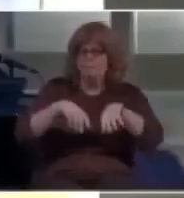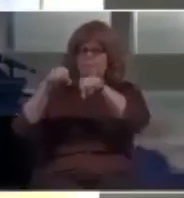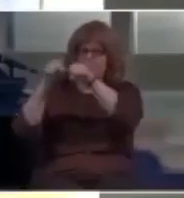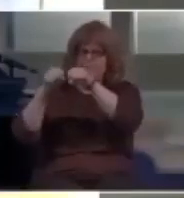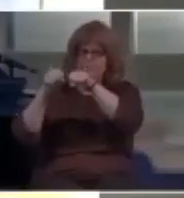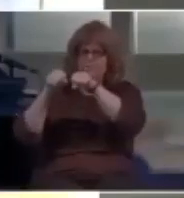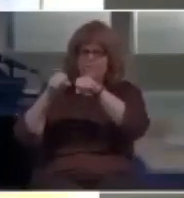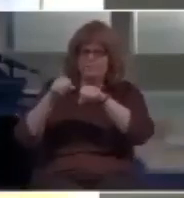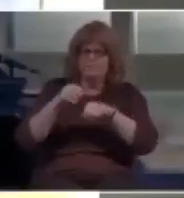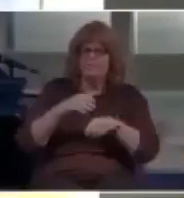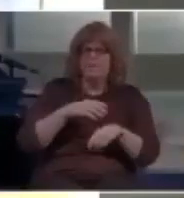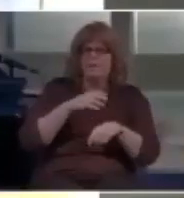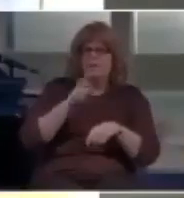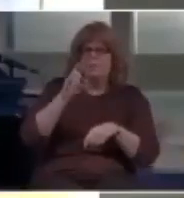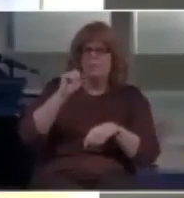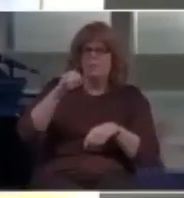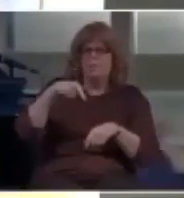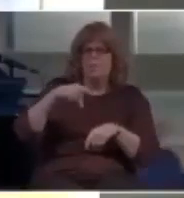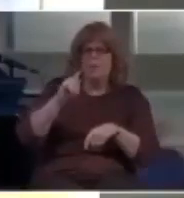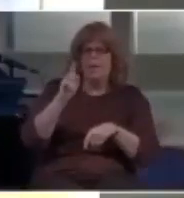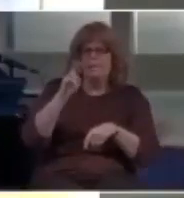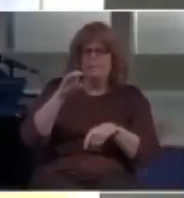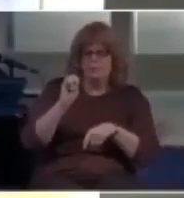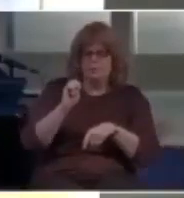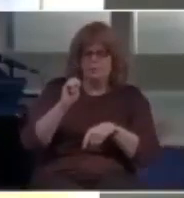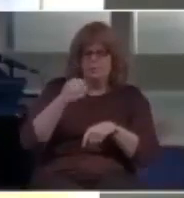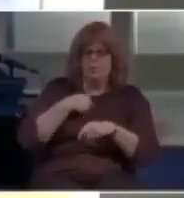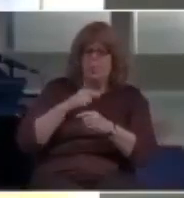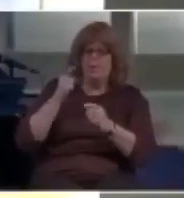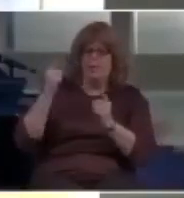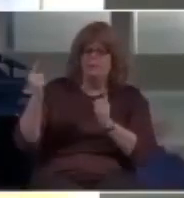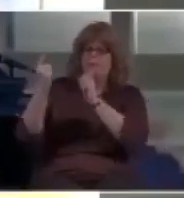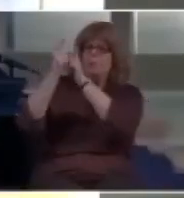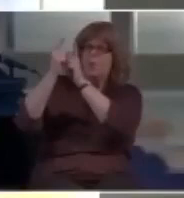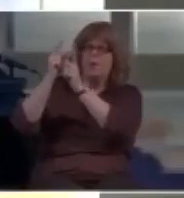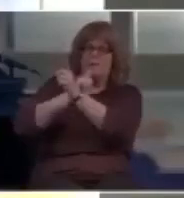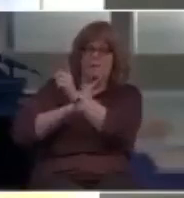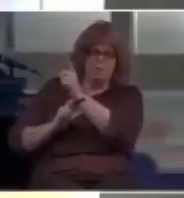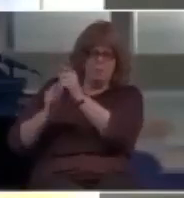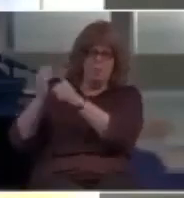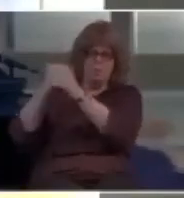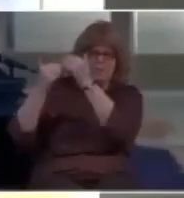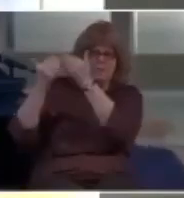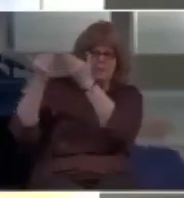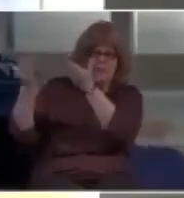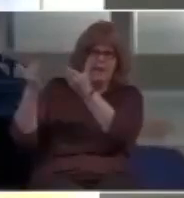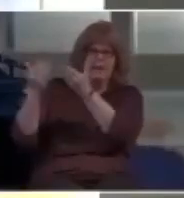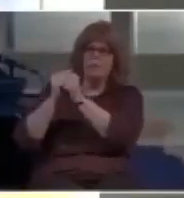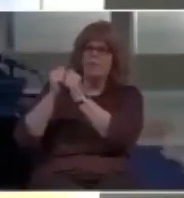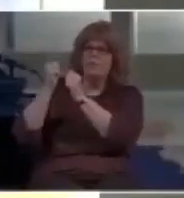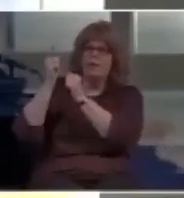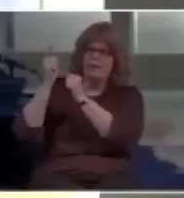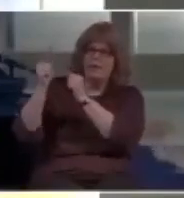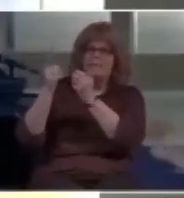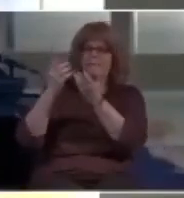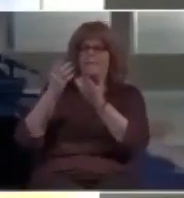we call the rapture, where we join the Lord in the air, and we get to be with him and